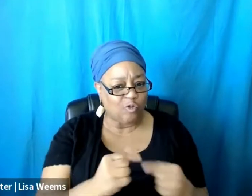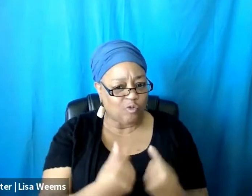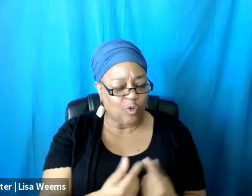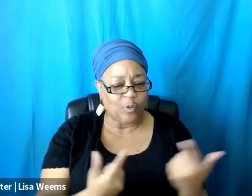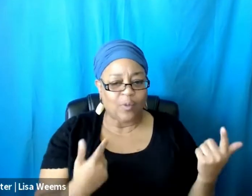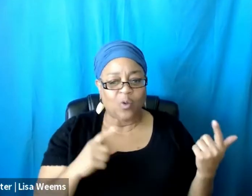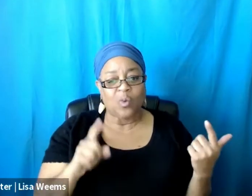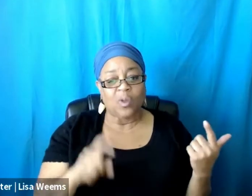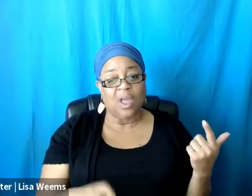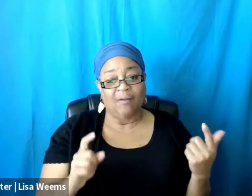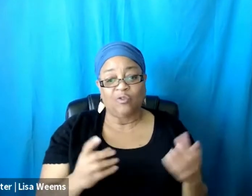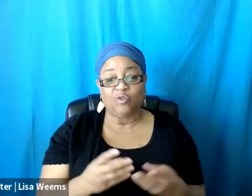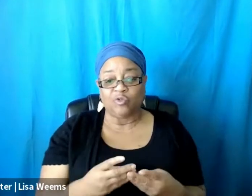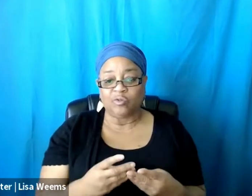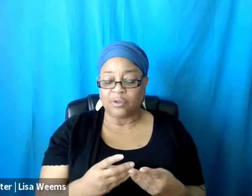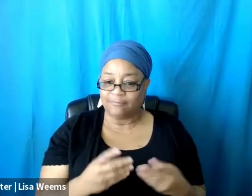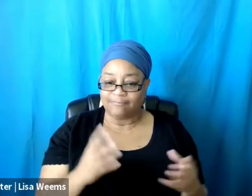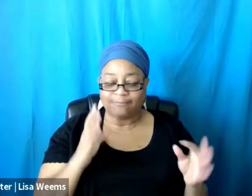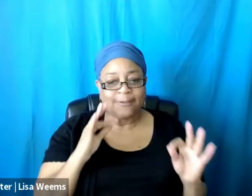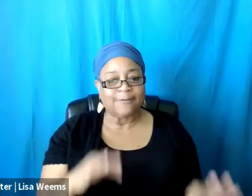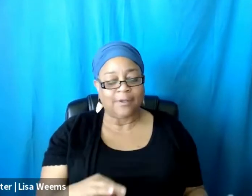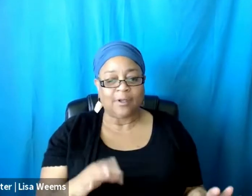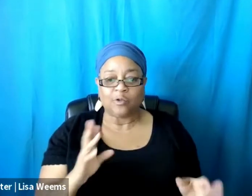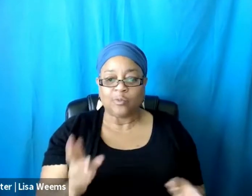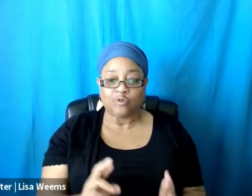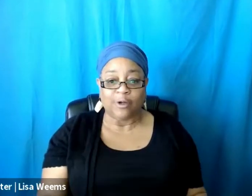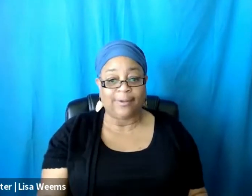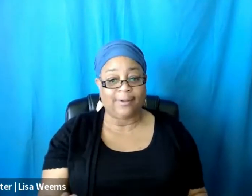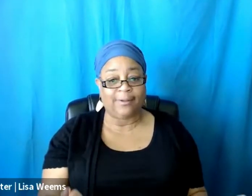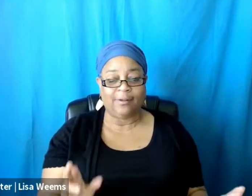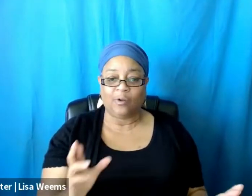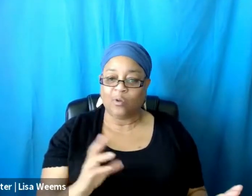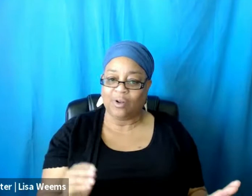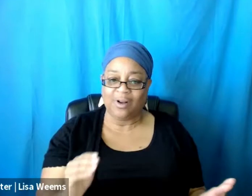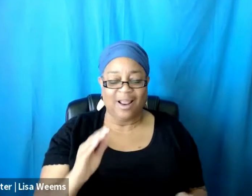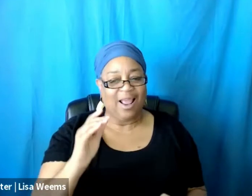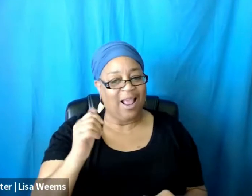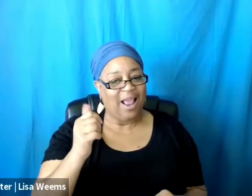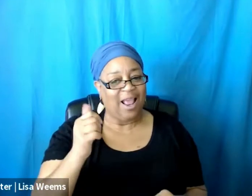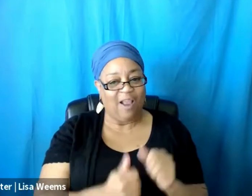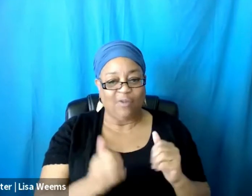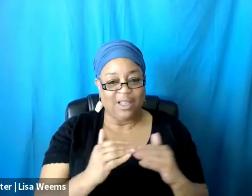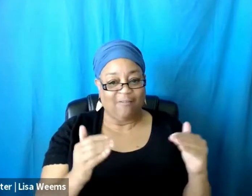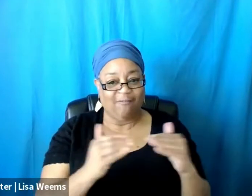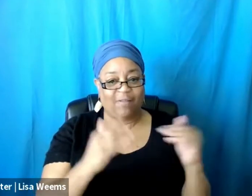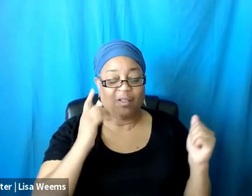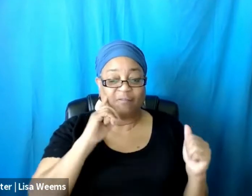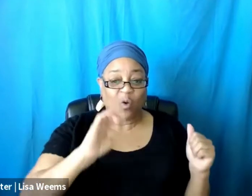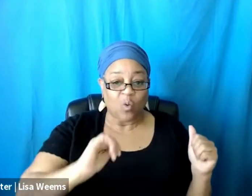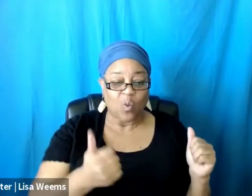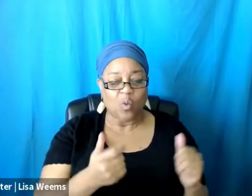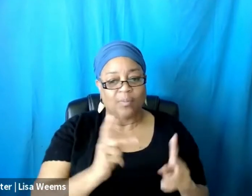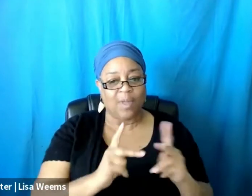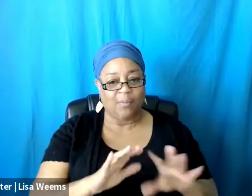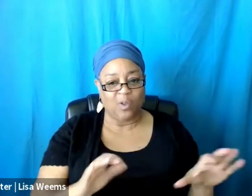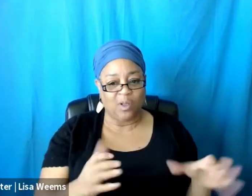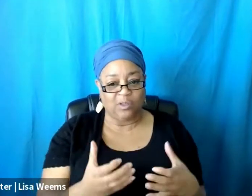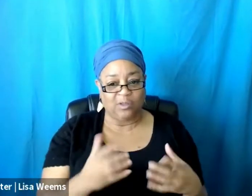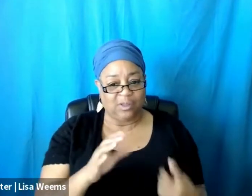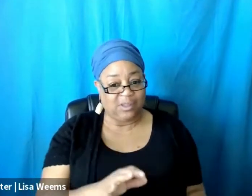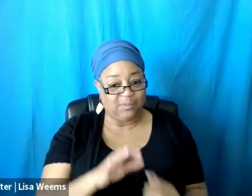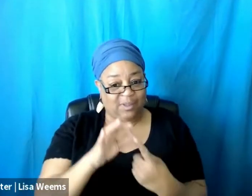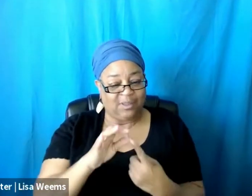to resolve to be at the ready at every level for all populations, but especially those who are